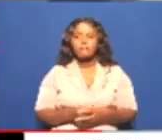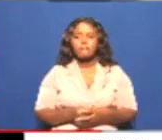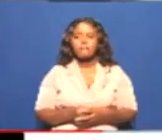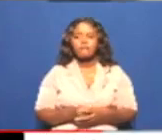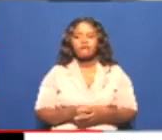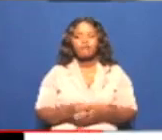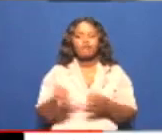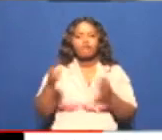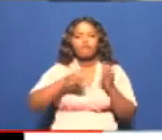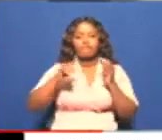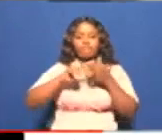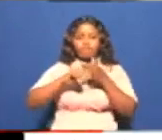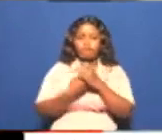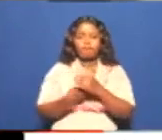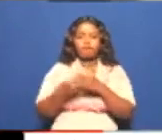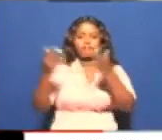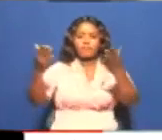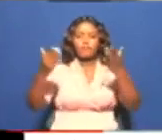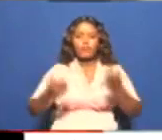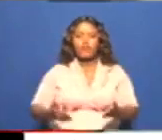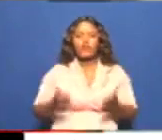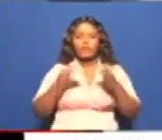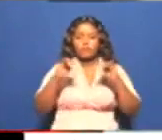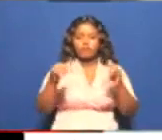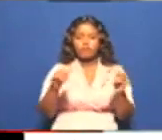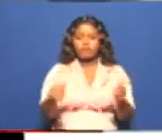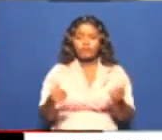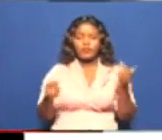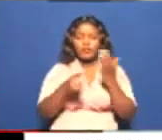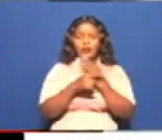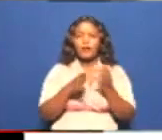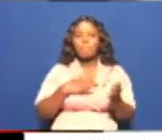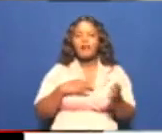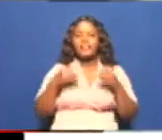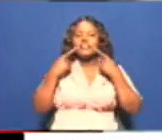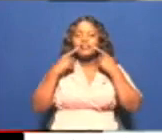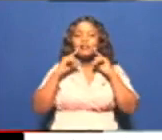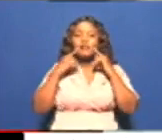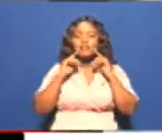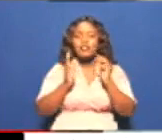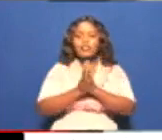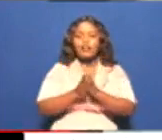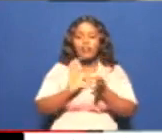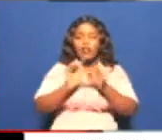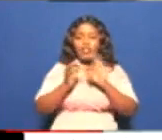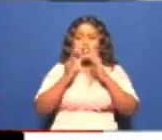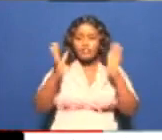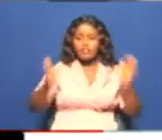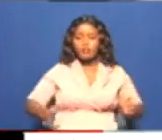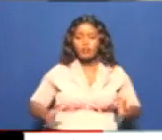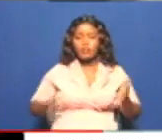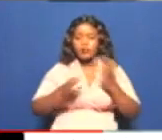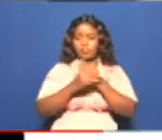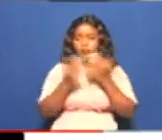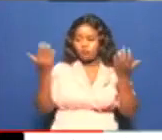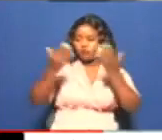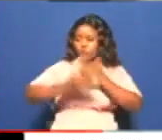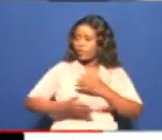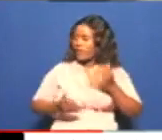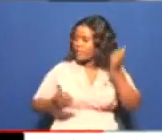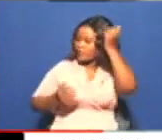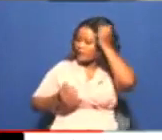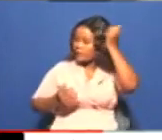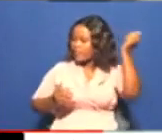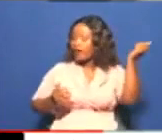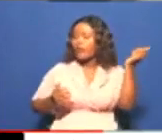And we begin straight away. Welcome to the broadcast. My name is Afina Chieng Omar, and our sign language interpreter tonight is Anne